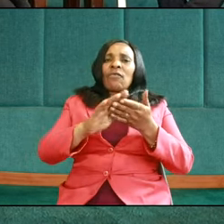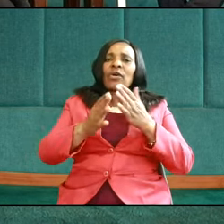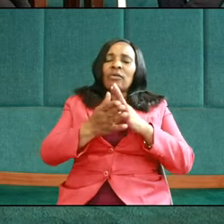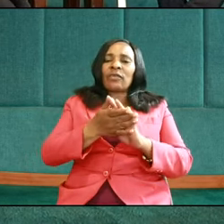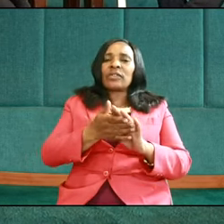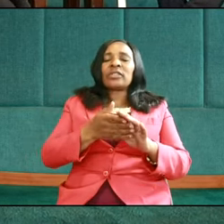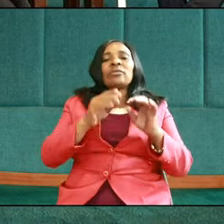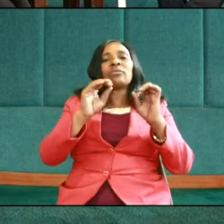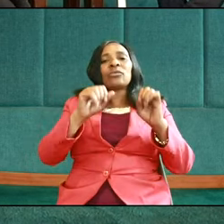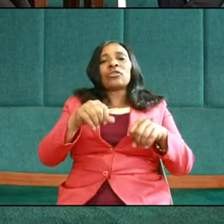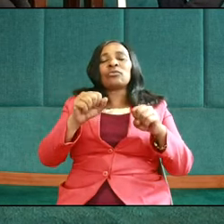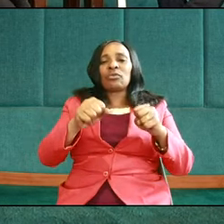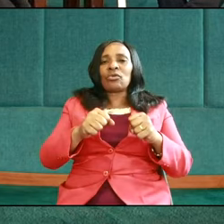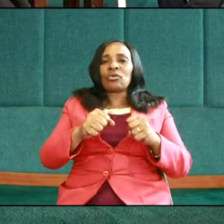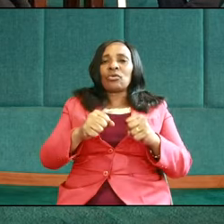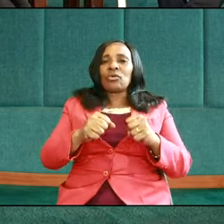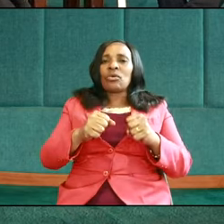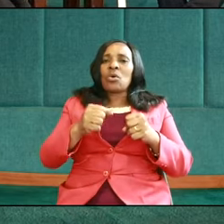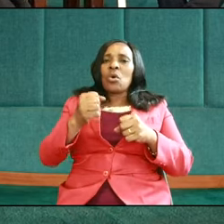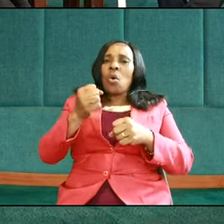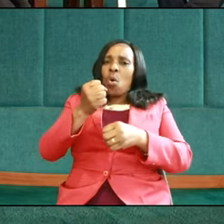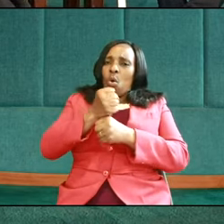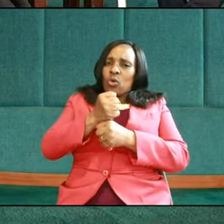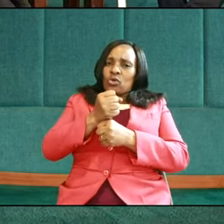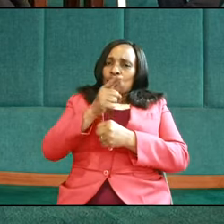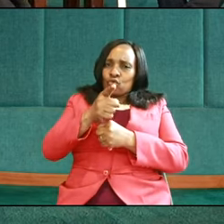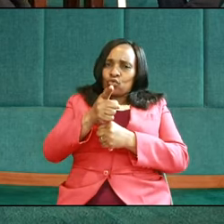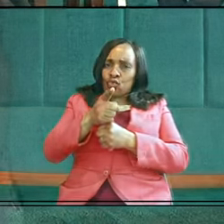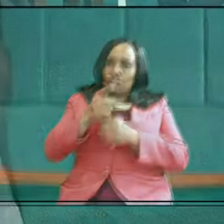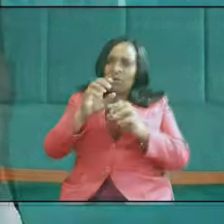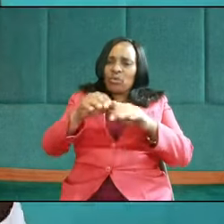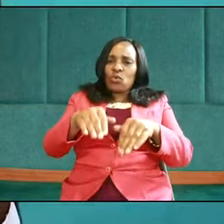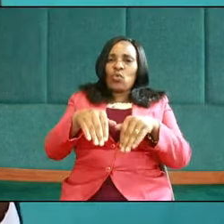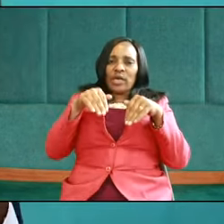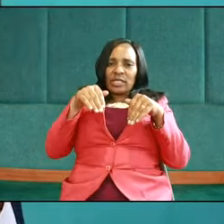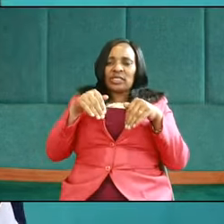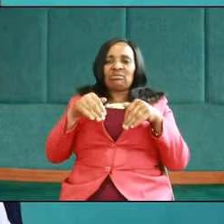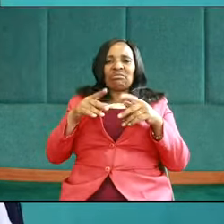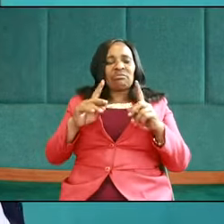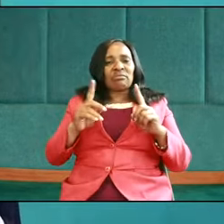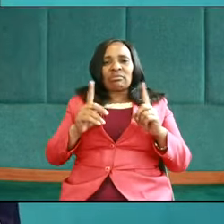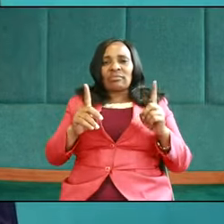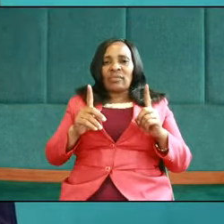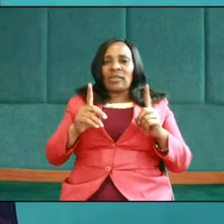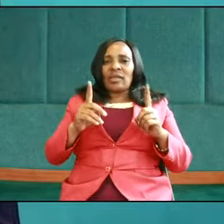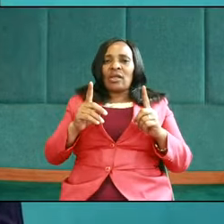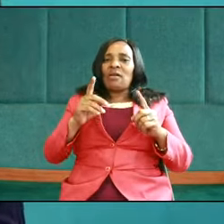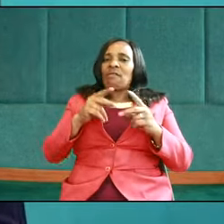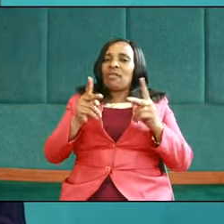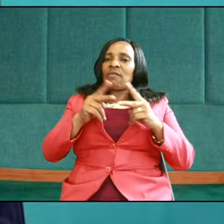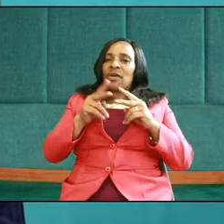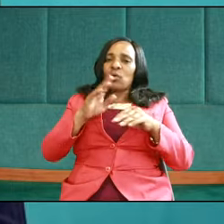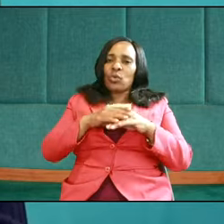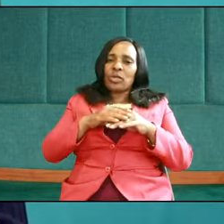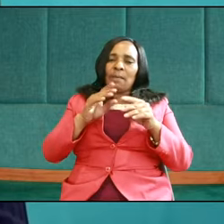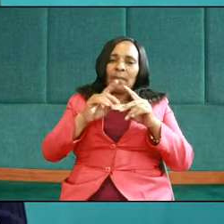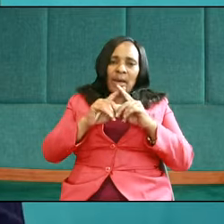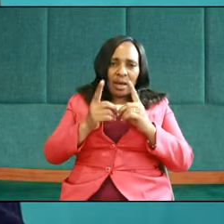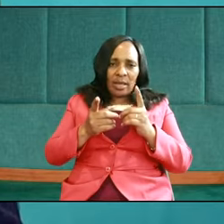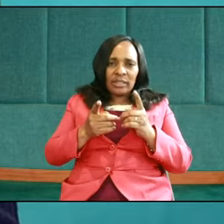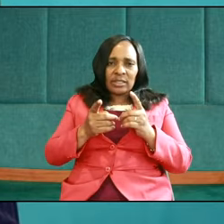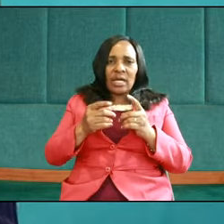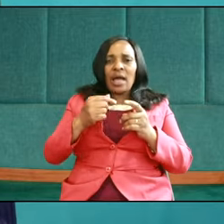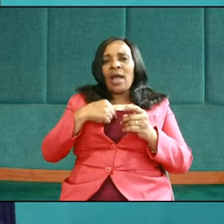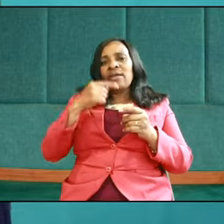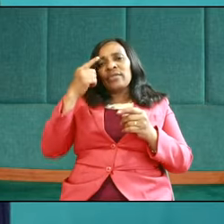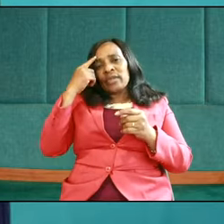is definitely not holding you hostage on it. So he doesn't hold grudges, which I think is very good. But I think